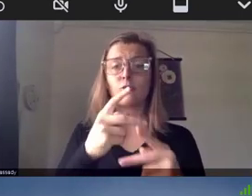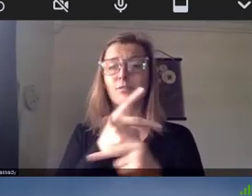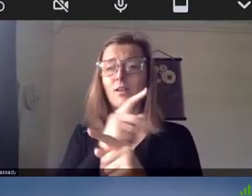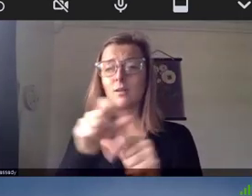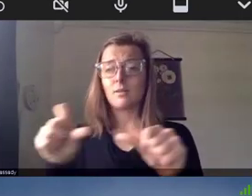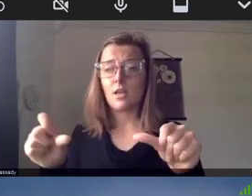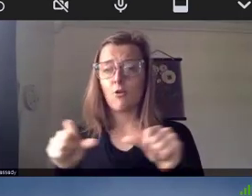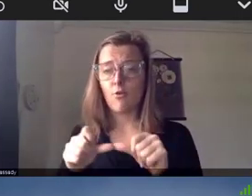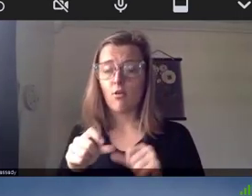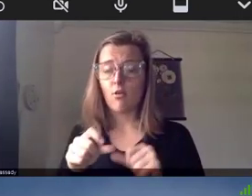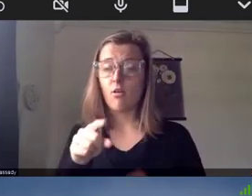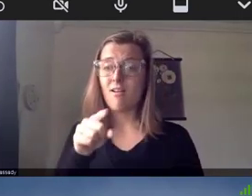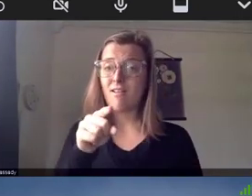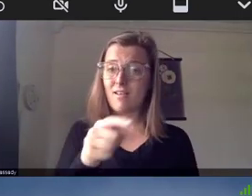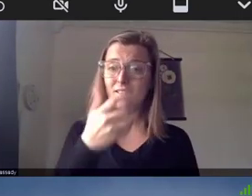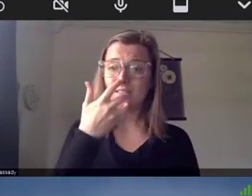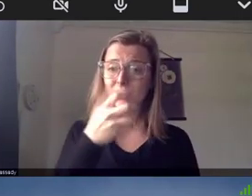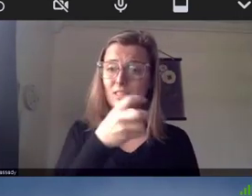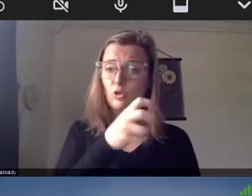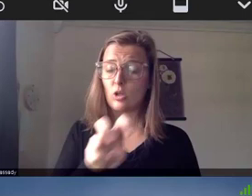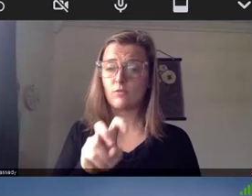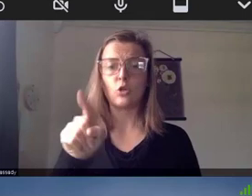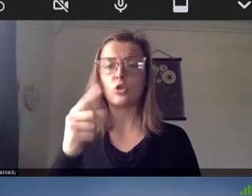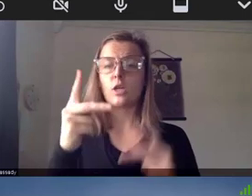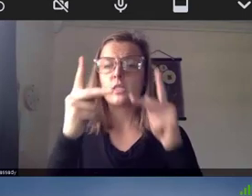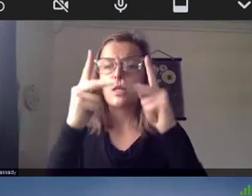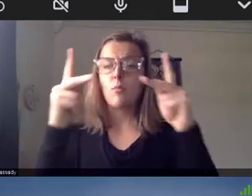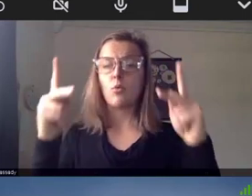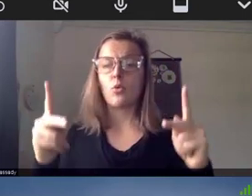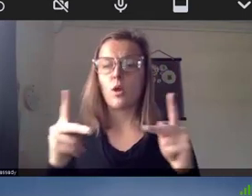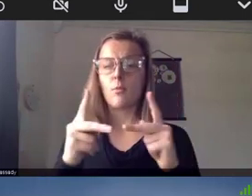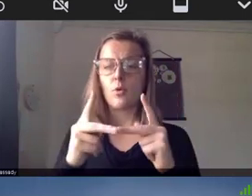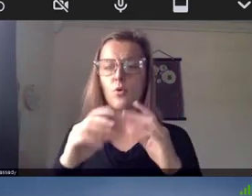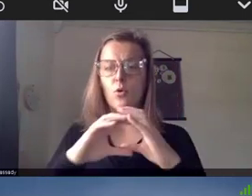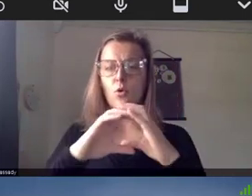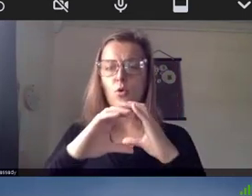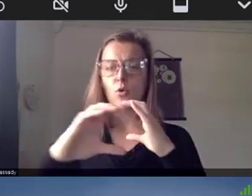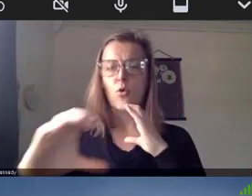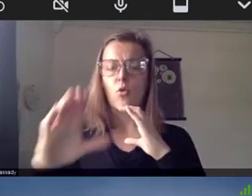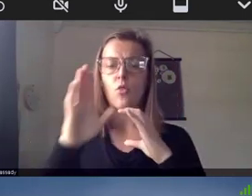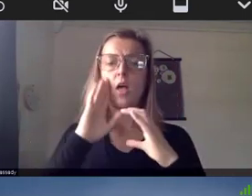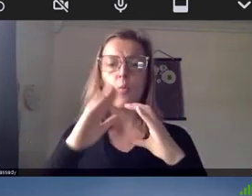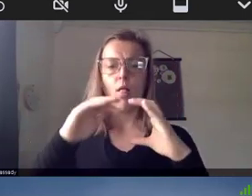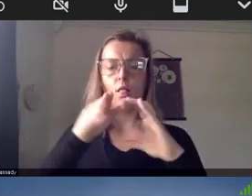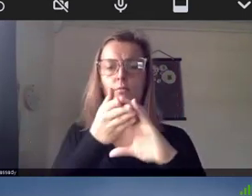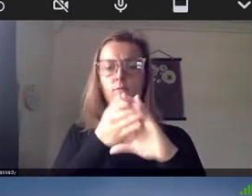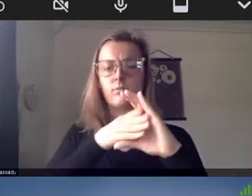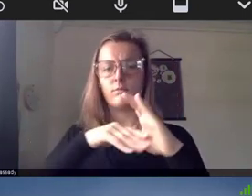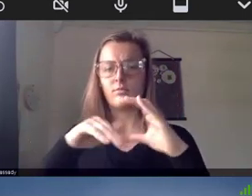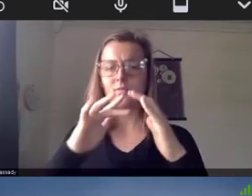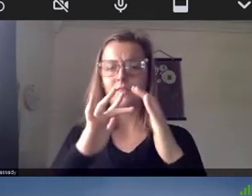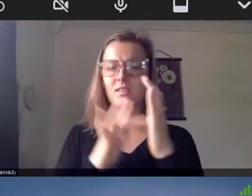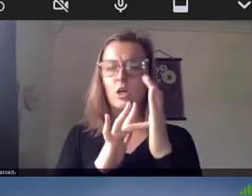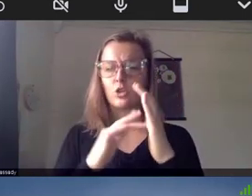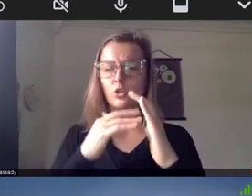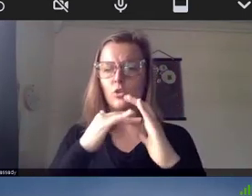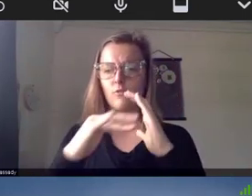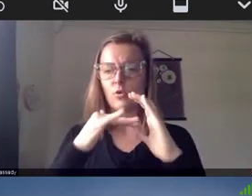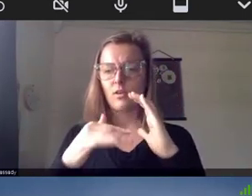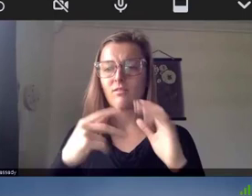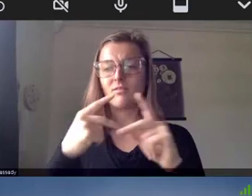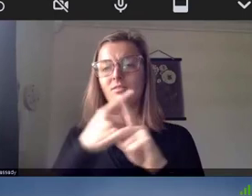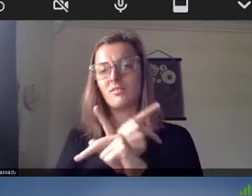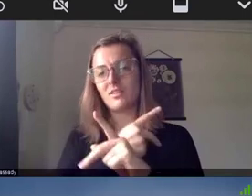duct that's touching the fluid. We call that the wetted perimeter, multiplied by the length of the duct. So then usually you can use this to find